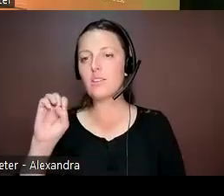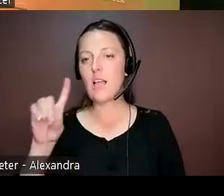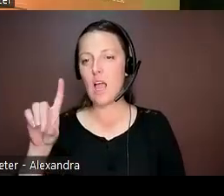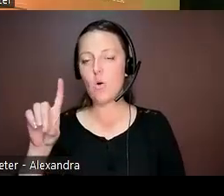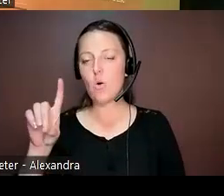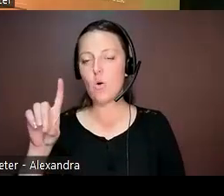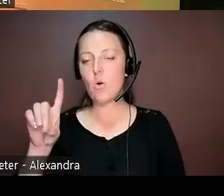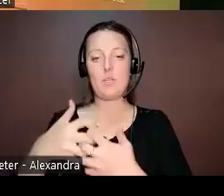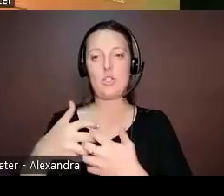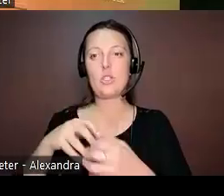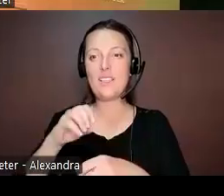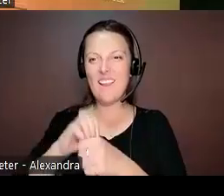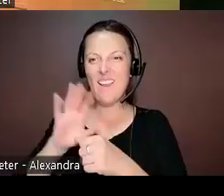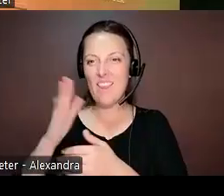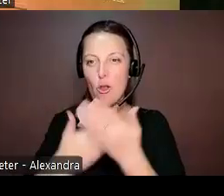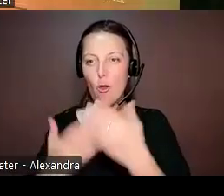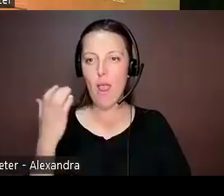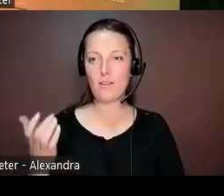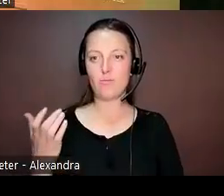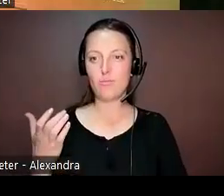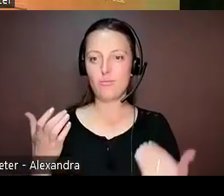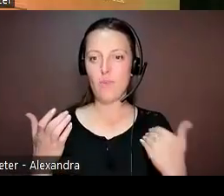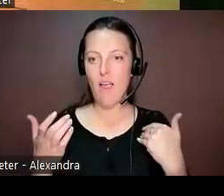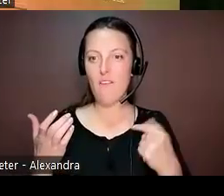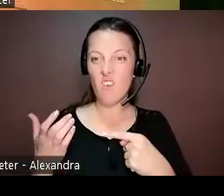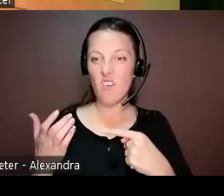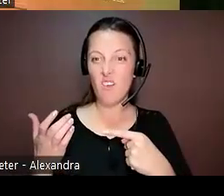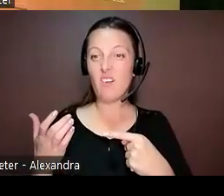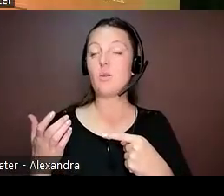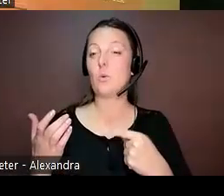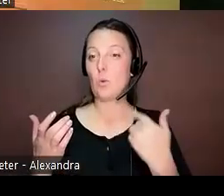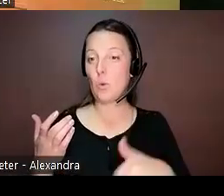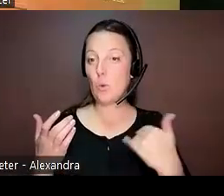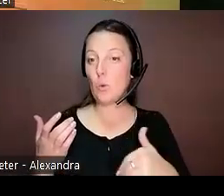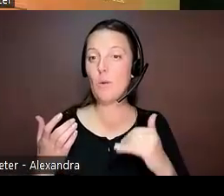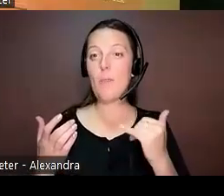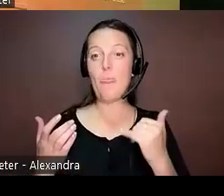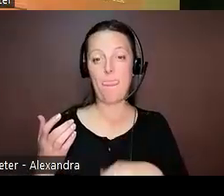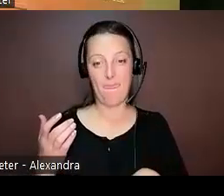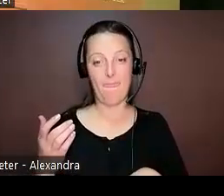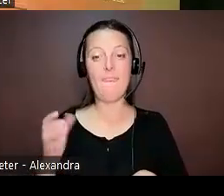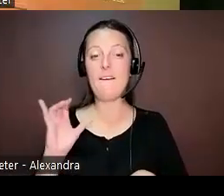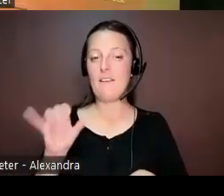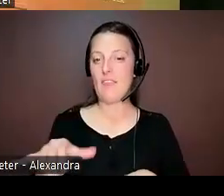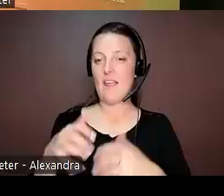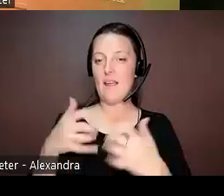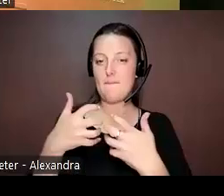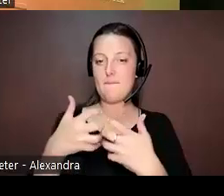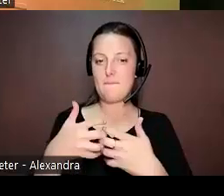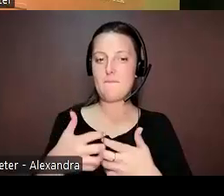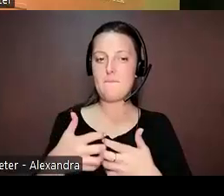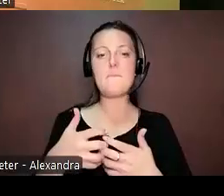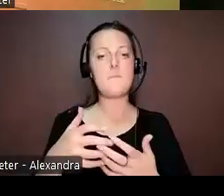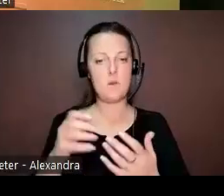could have a ultrasound machine in your hand that could make these the detections